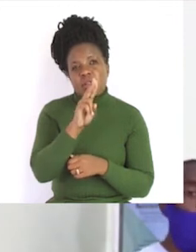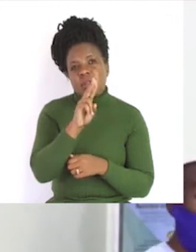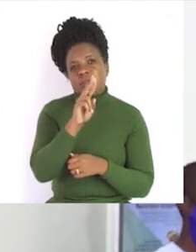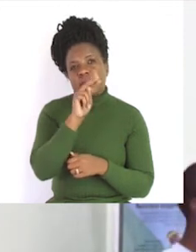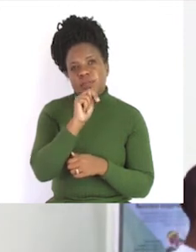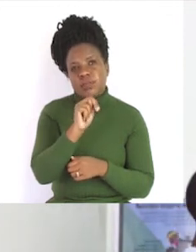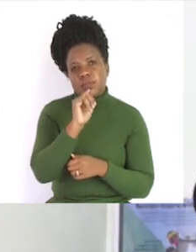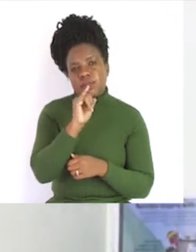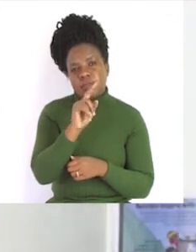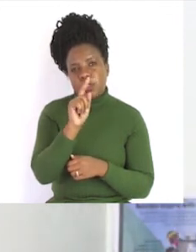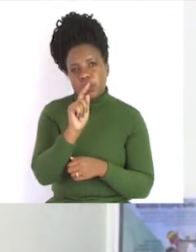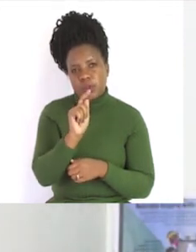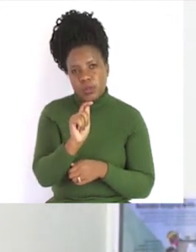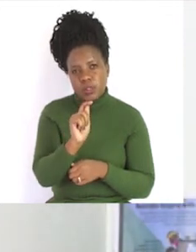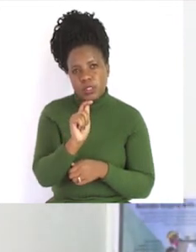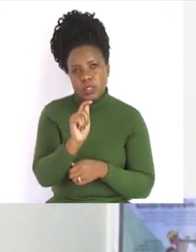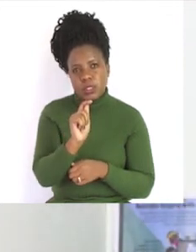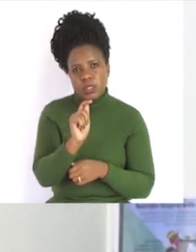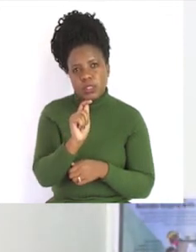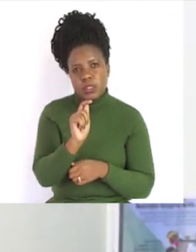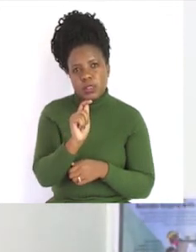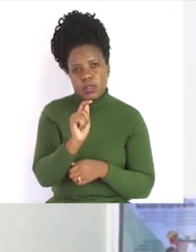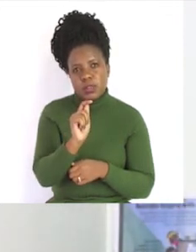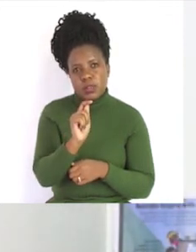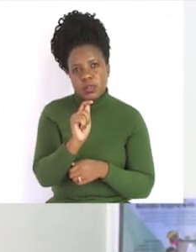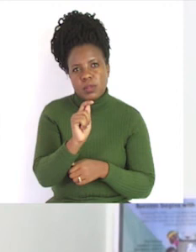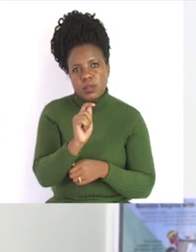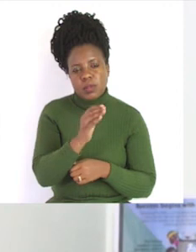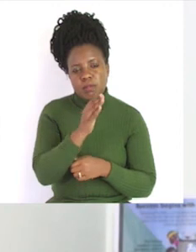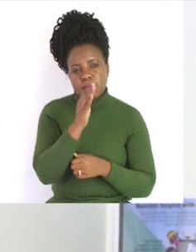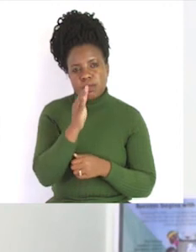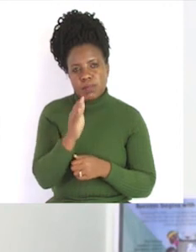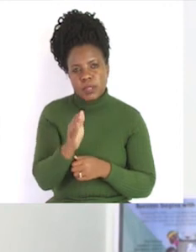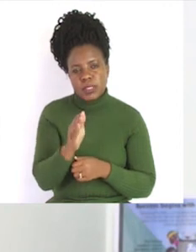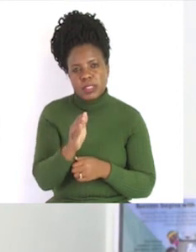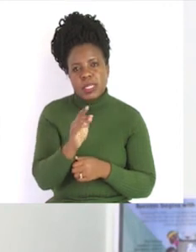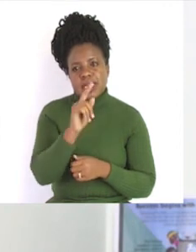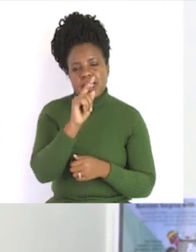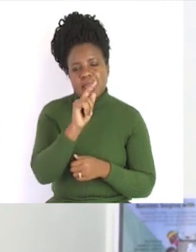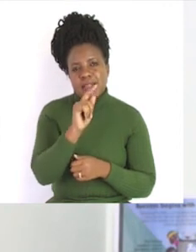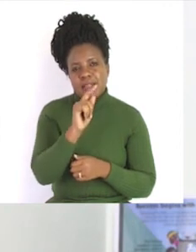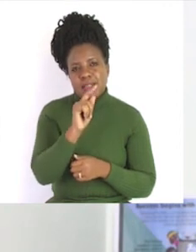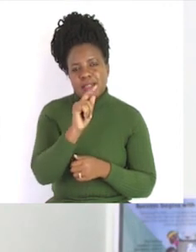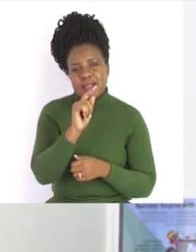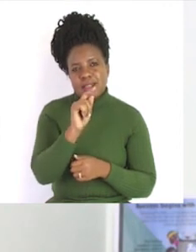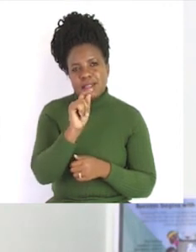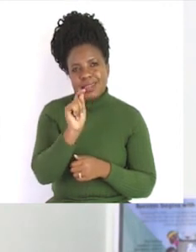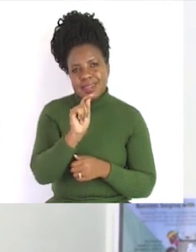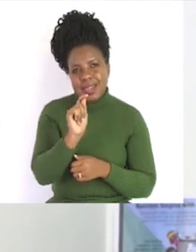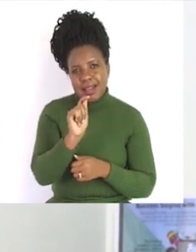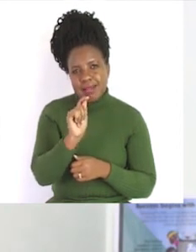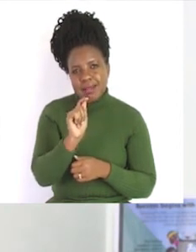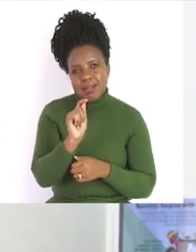value. Okay? This is a unit. And this is a tenth. Or sometimes it's written as a T.